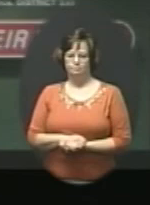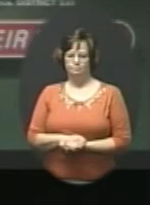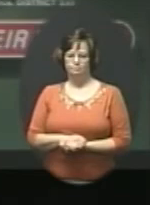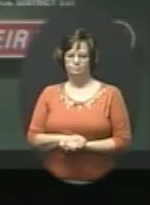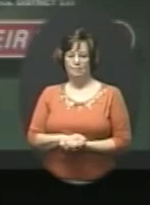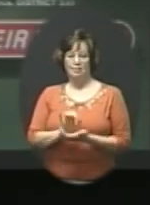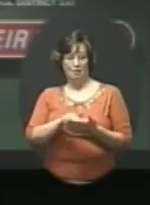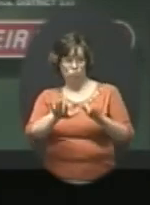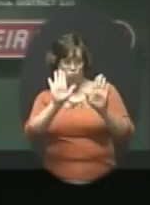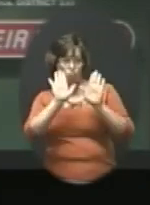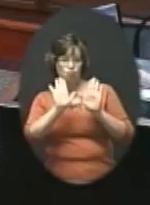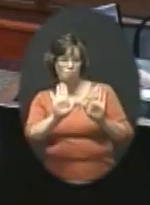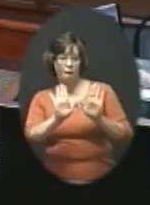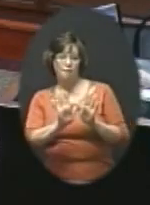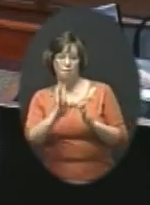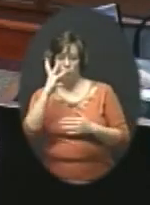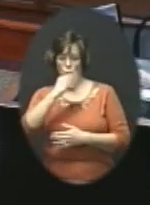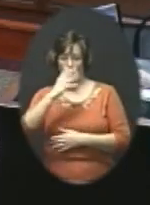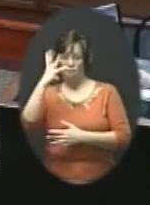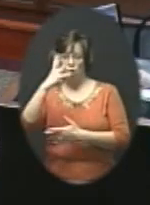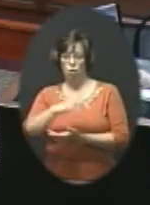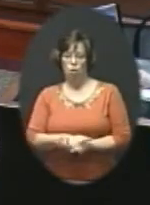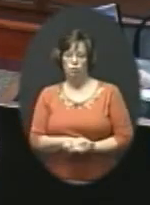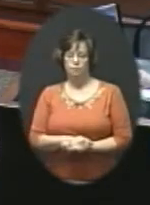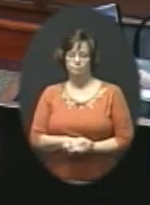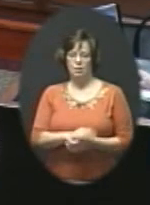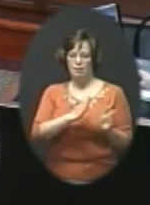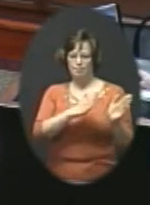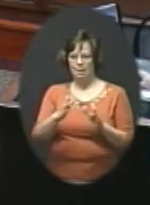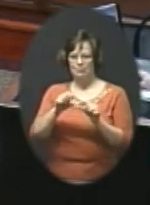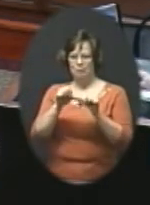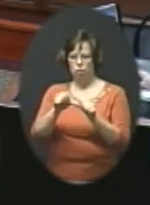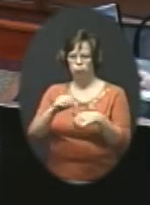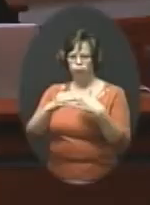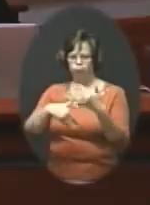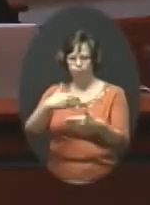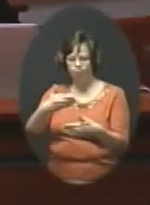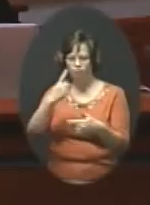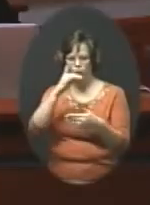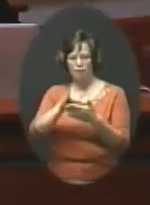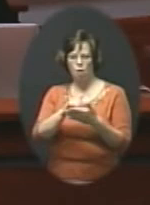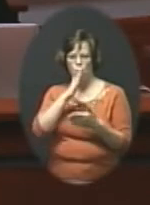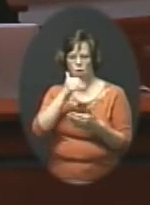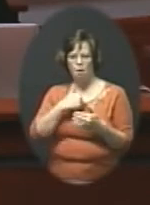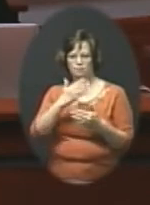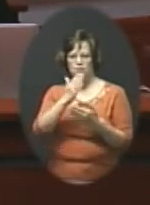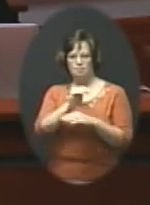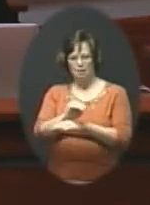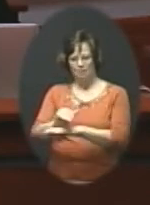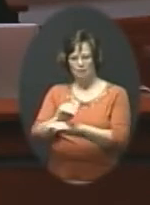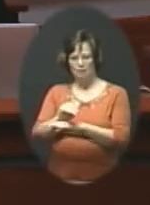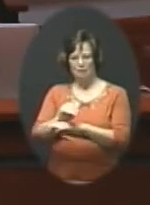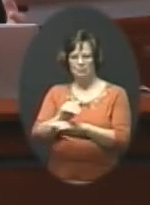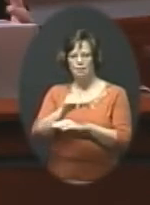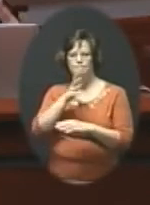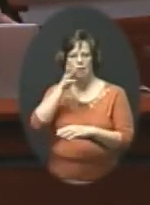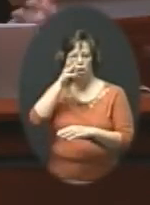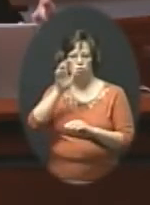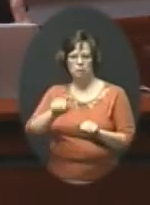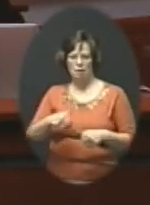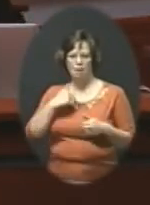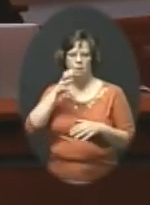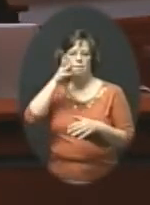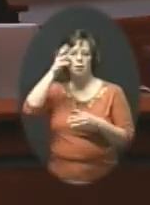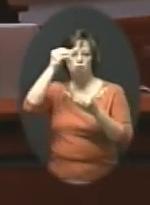That's great. Beautiful. Plans continue to progress for that. They're going to have some evenings coming up where parents can go out and have